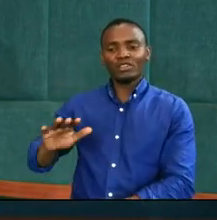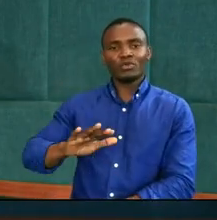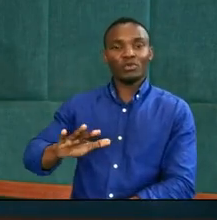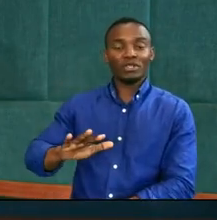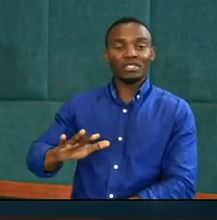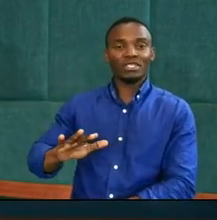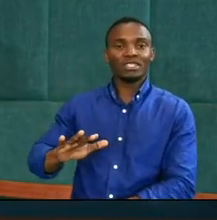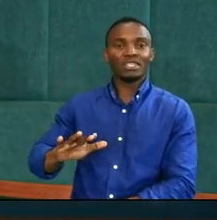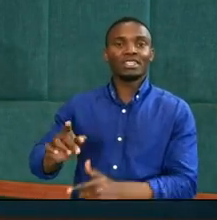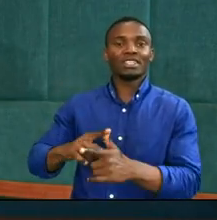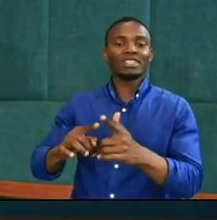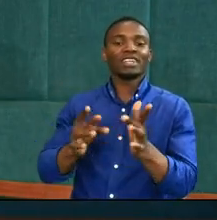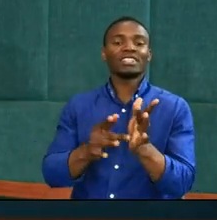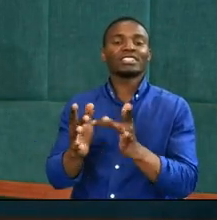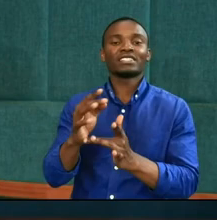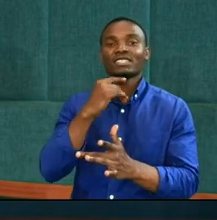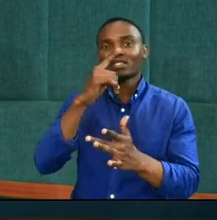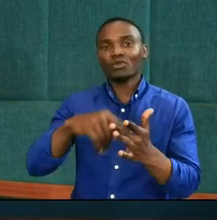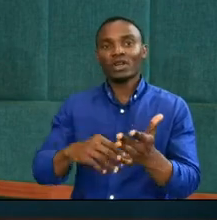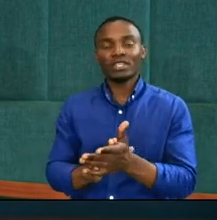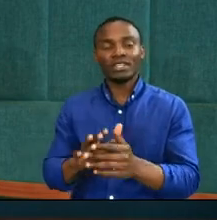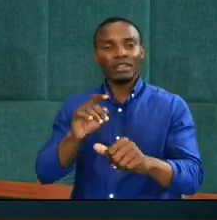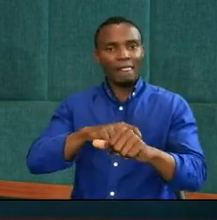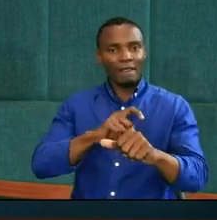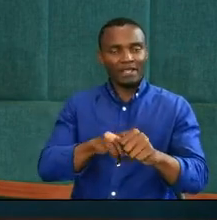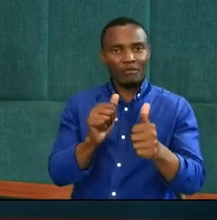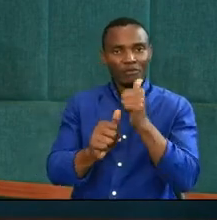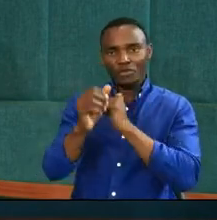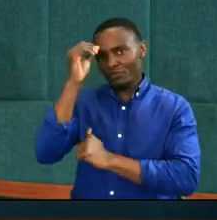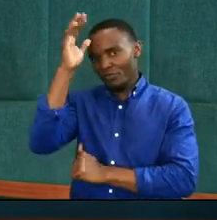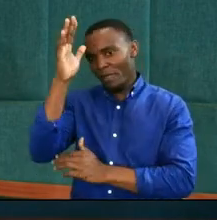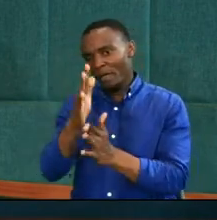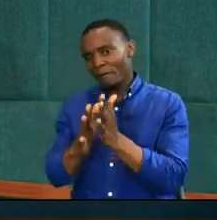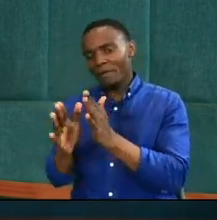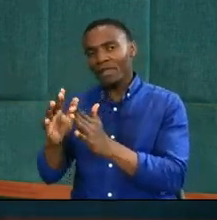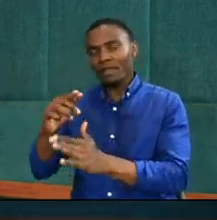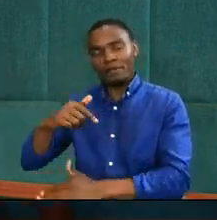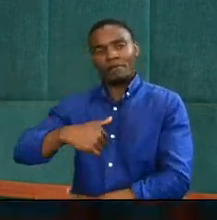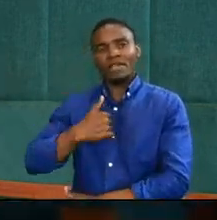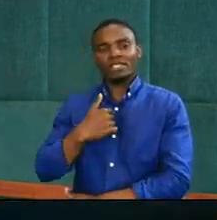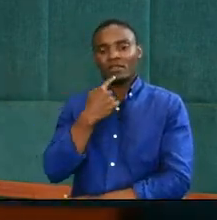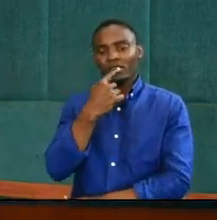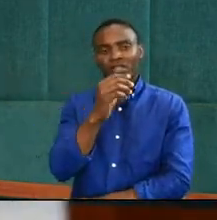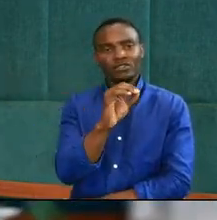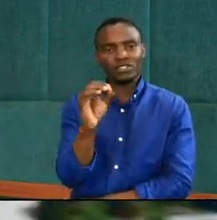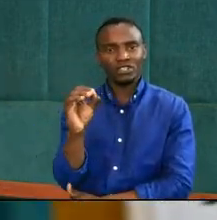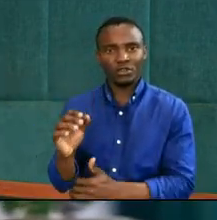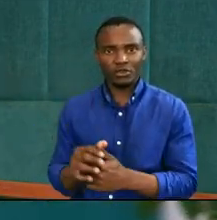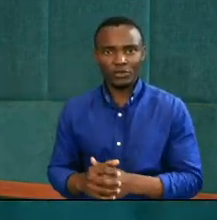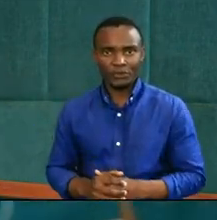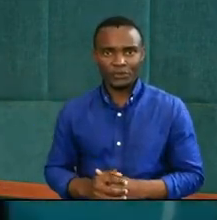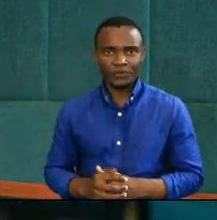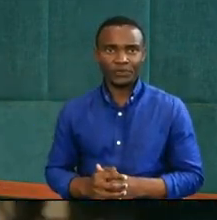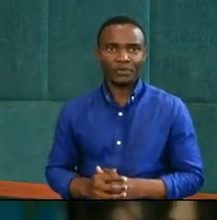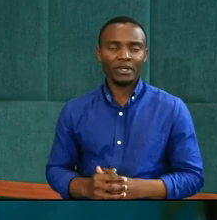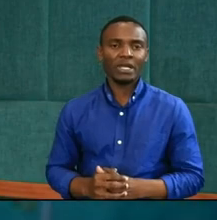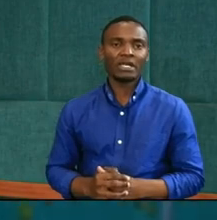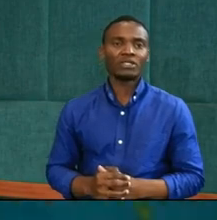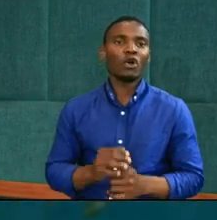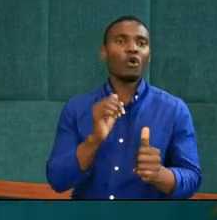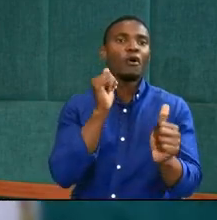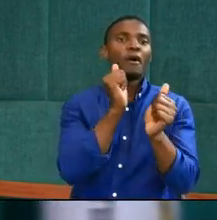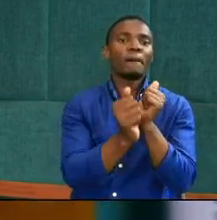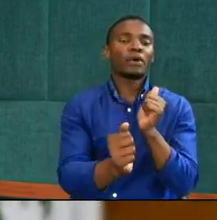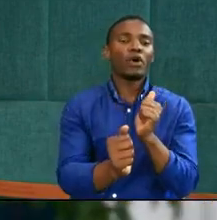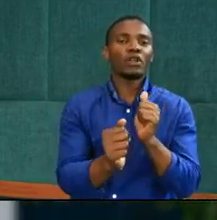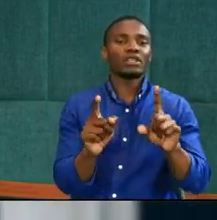When it comes to times and the seasons that the Father has set for himself, it's not for me to say to you. So Paul shy away from the time of the season. And he says,